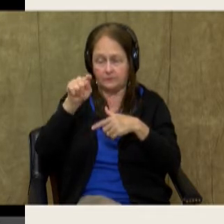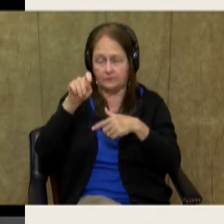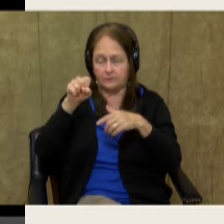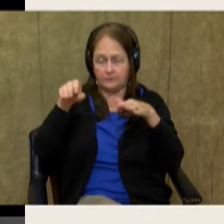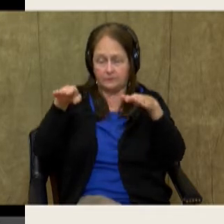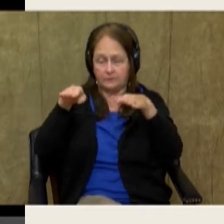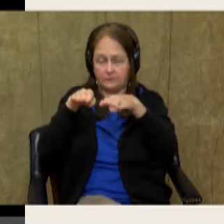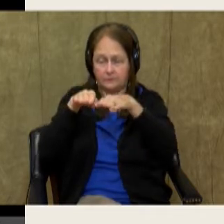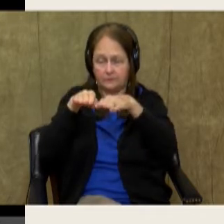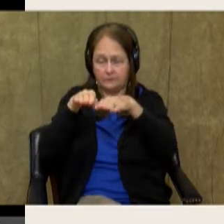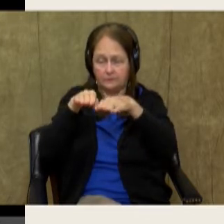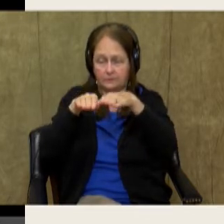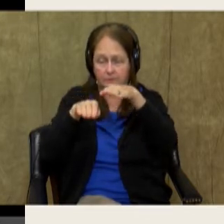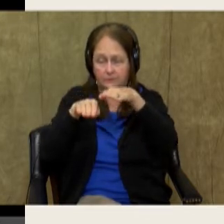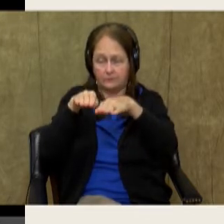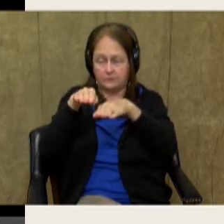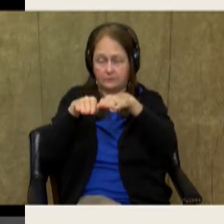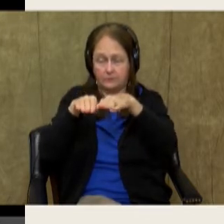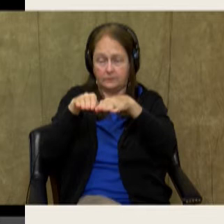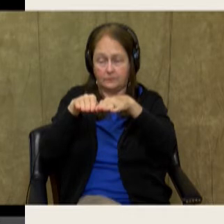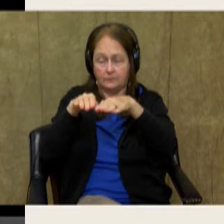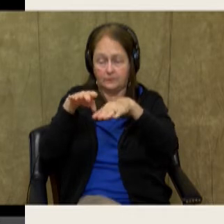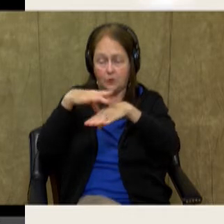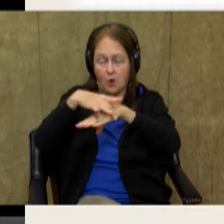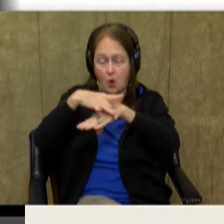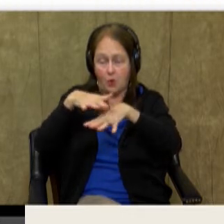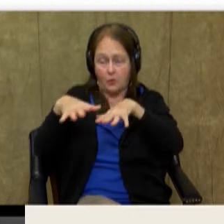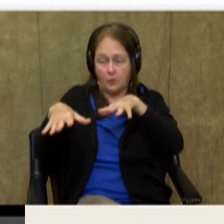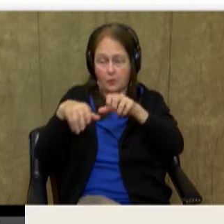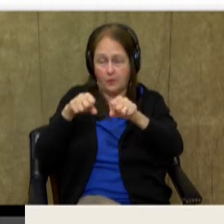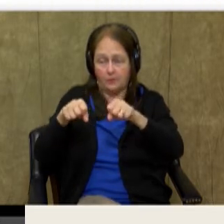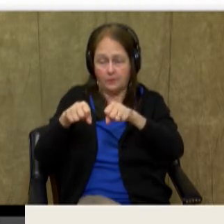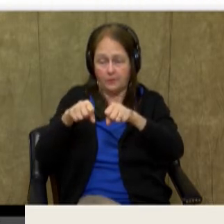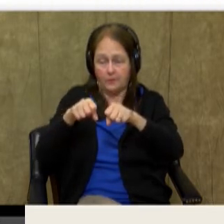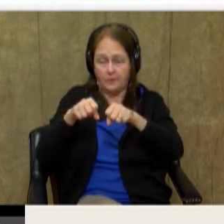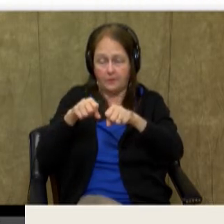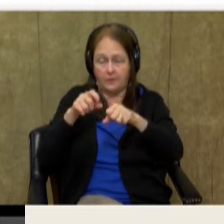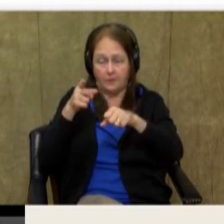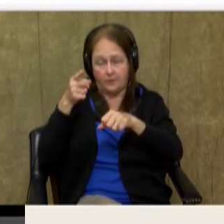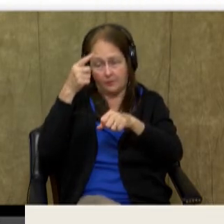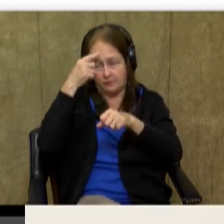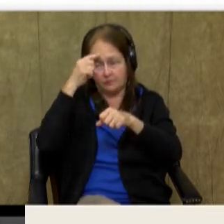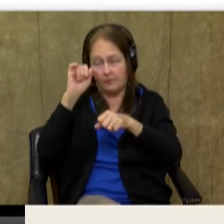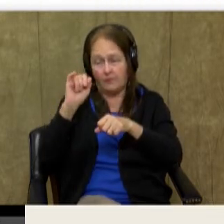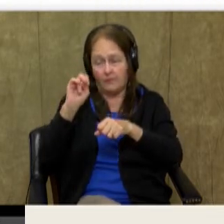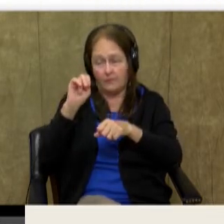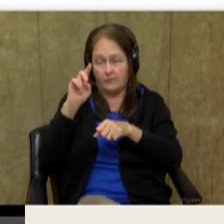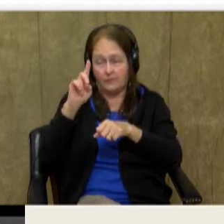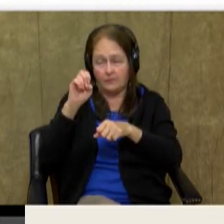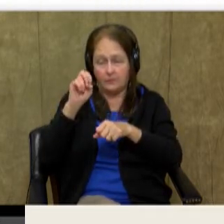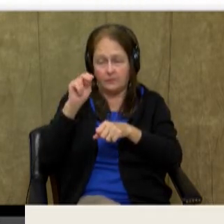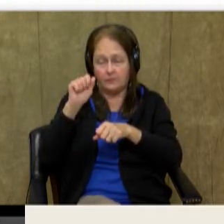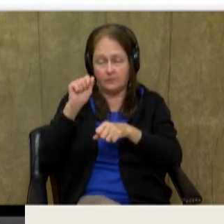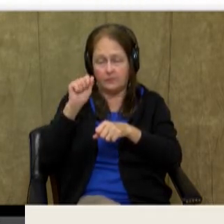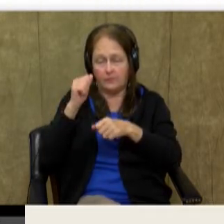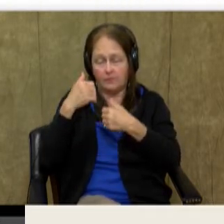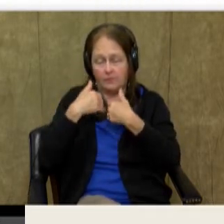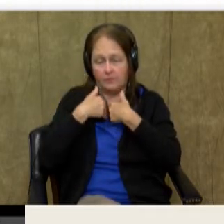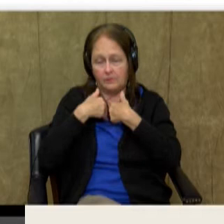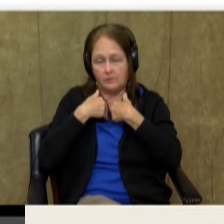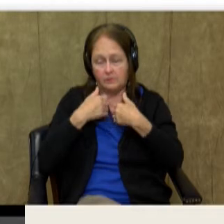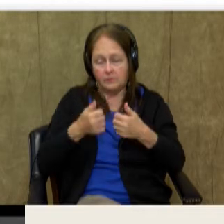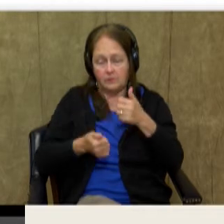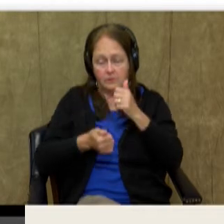heightened risk of seismic activity and volcanic activity. In fact, Indonesia, of all countries in the world, has